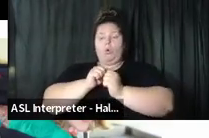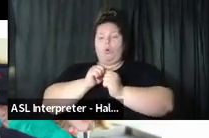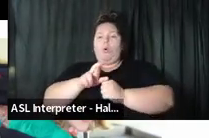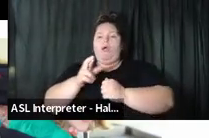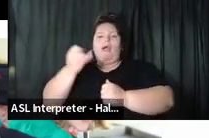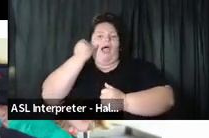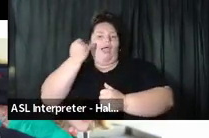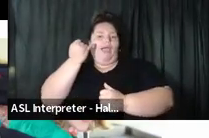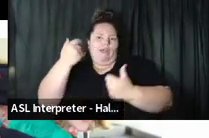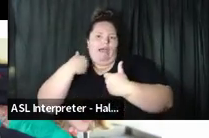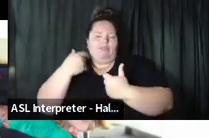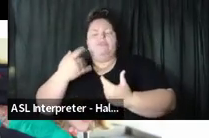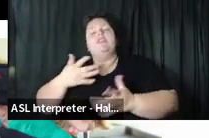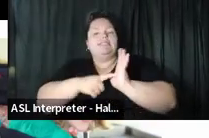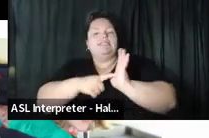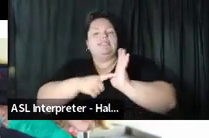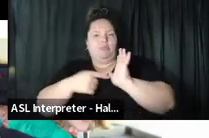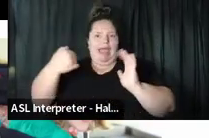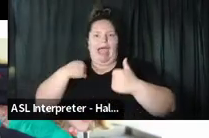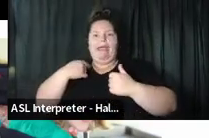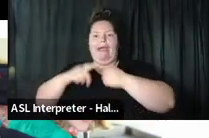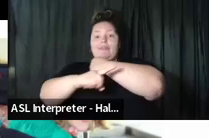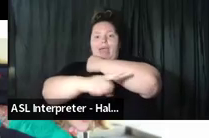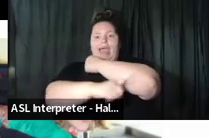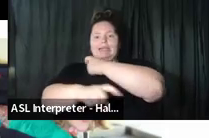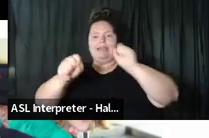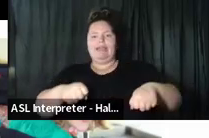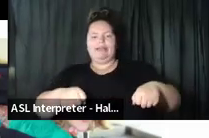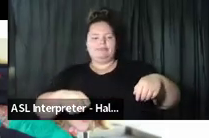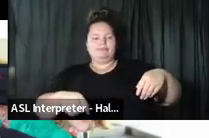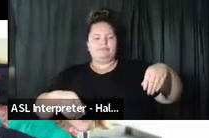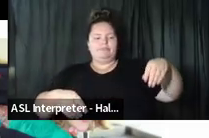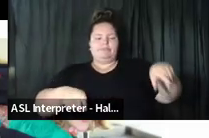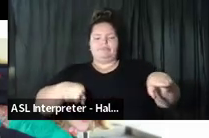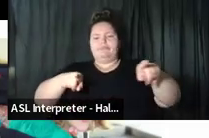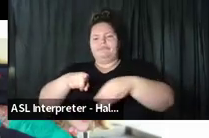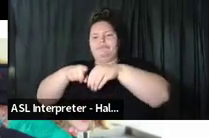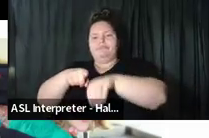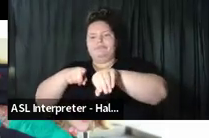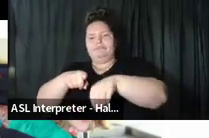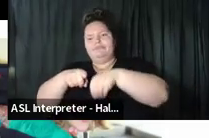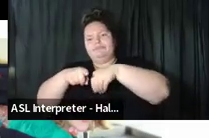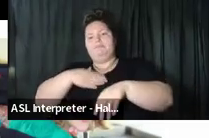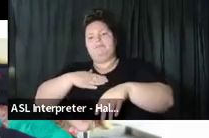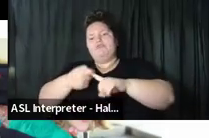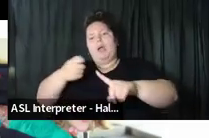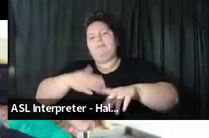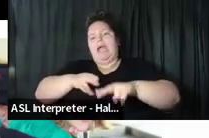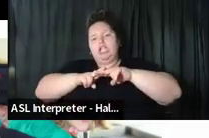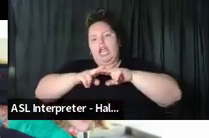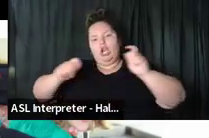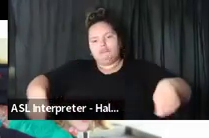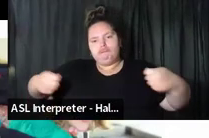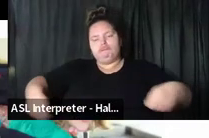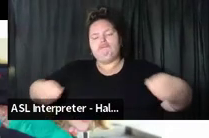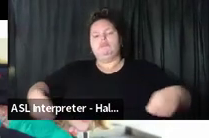chair. So I tend to pack in duffel bags and in backpacks, but